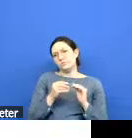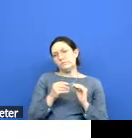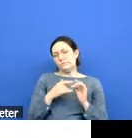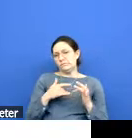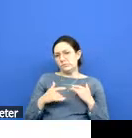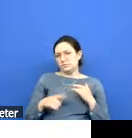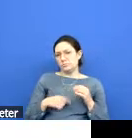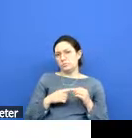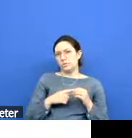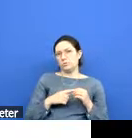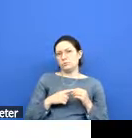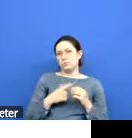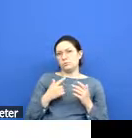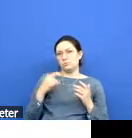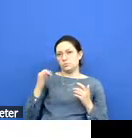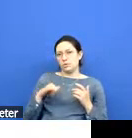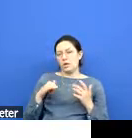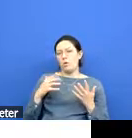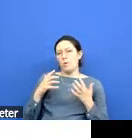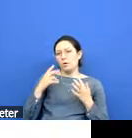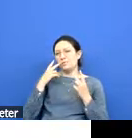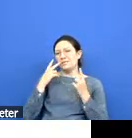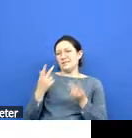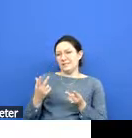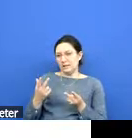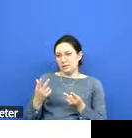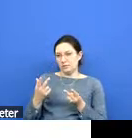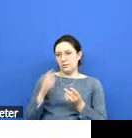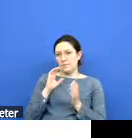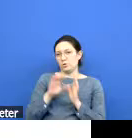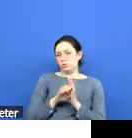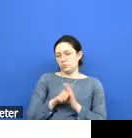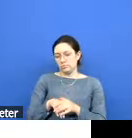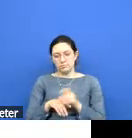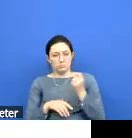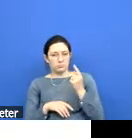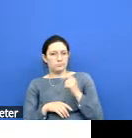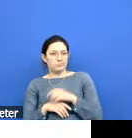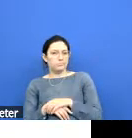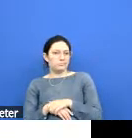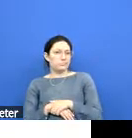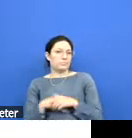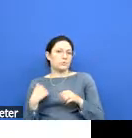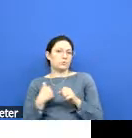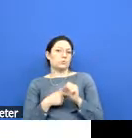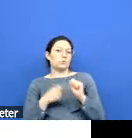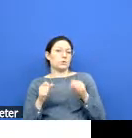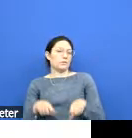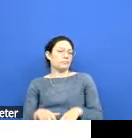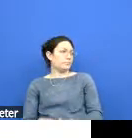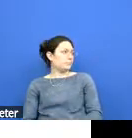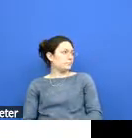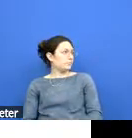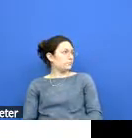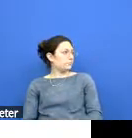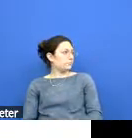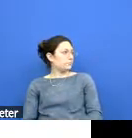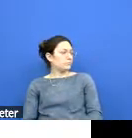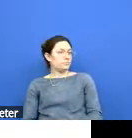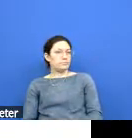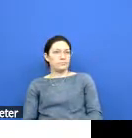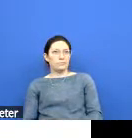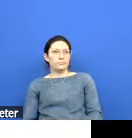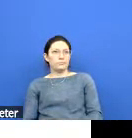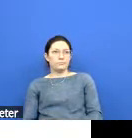fact, obviously the view shed. Right, well, that's why, like I said, I was thinking that we do one looking up from the